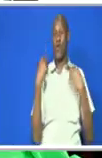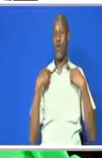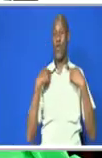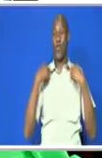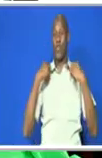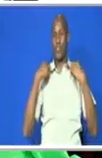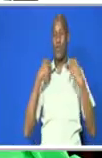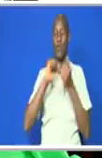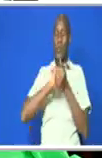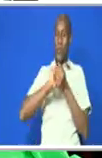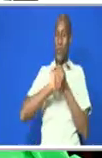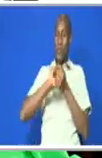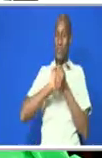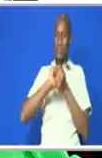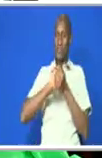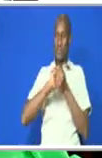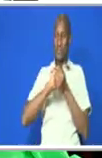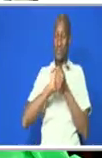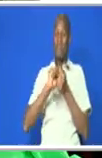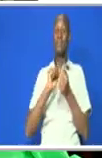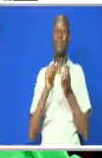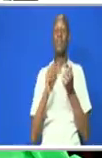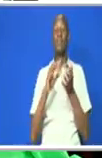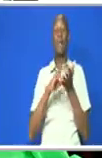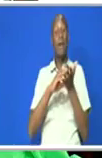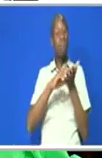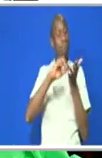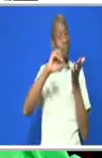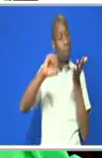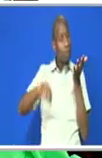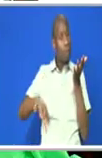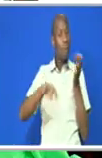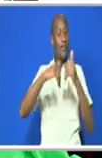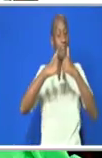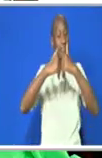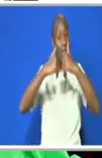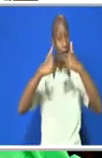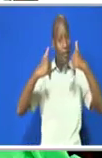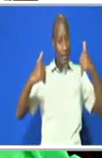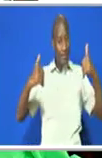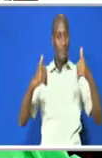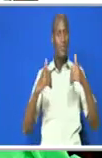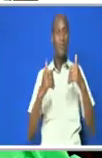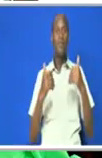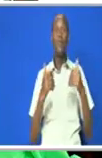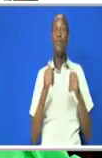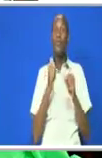wash. As she is removing the dark colors, guess what she's